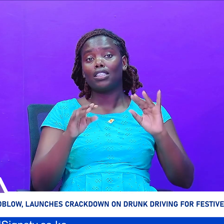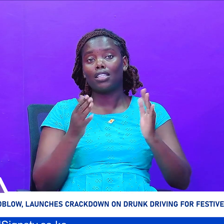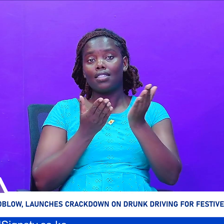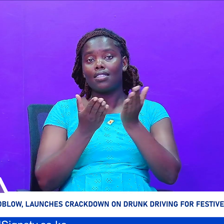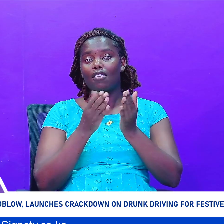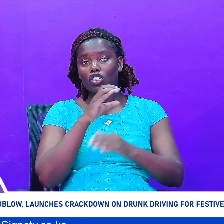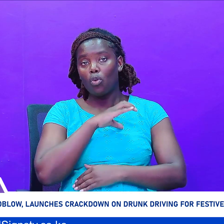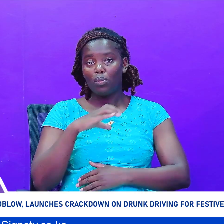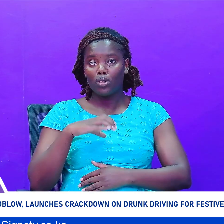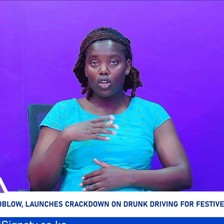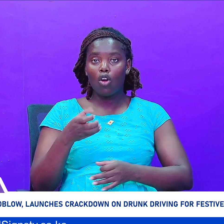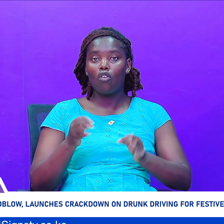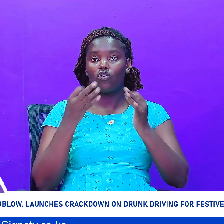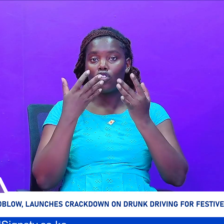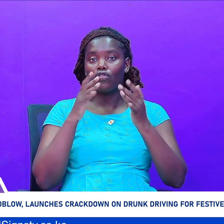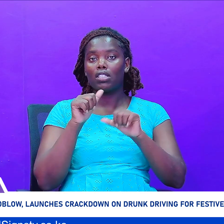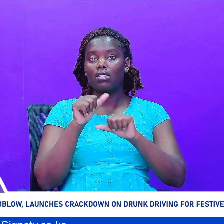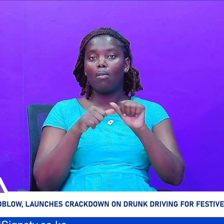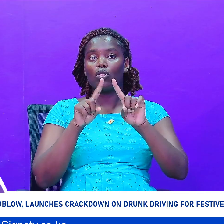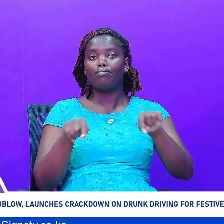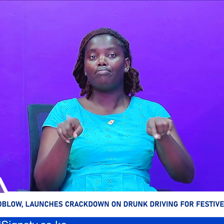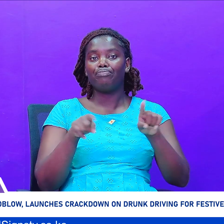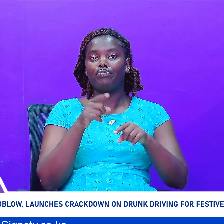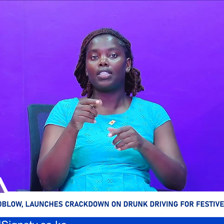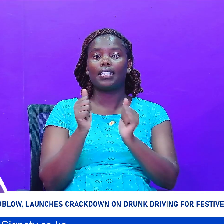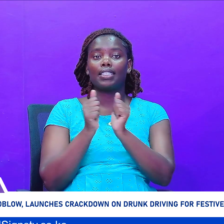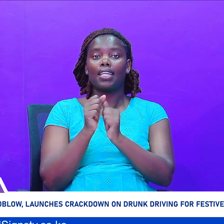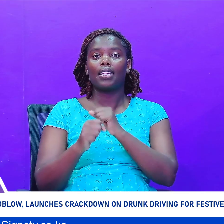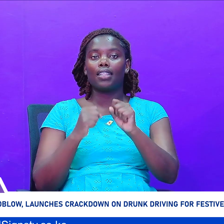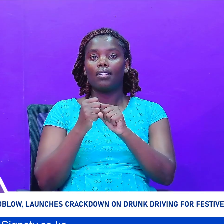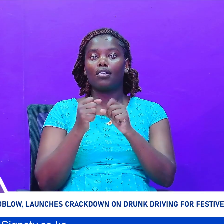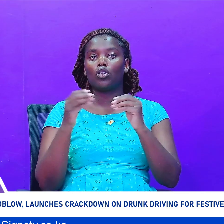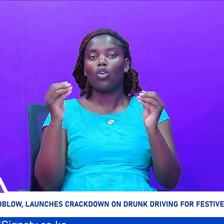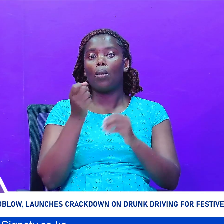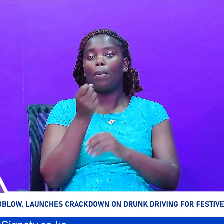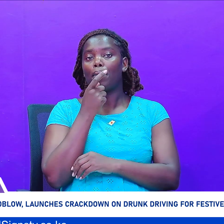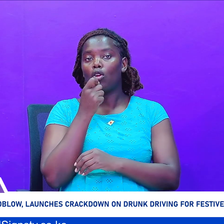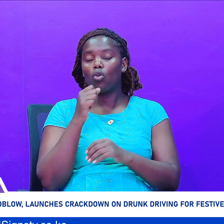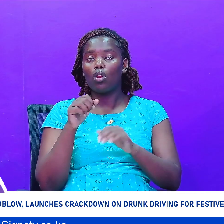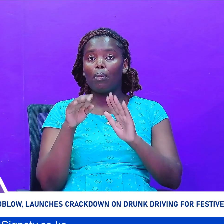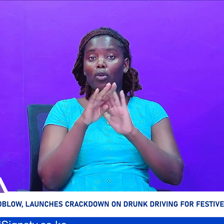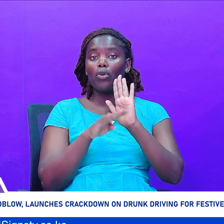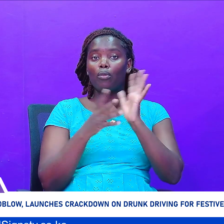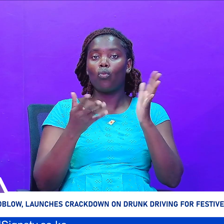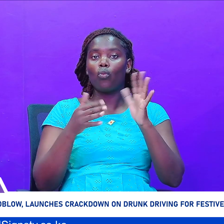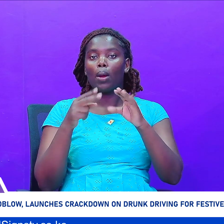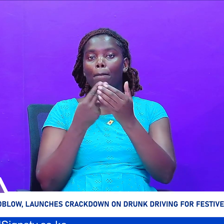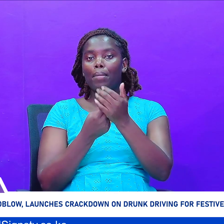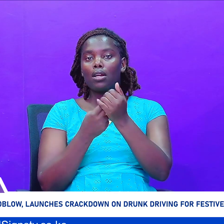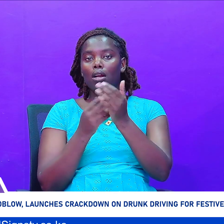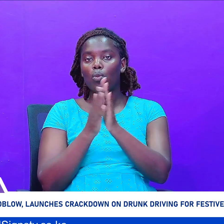And on to our next news. The Teachers Service Commission, TSC, has officially terminated its decade-long